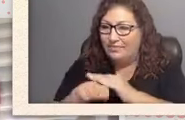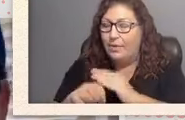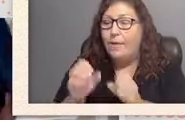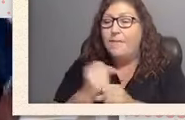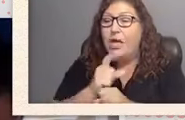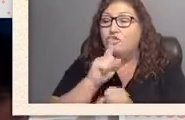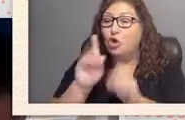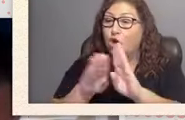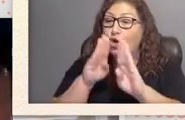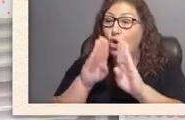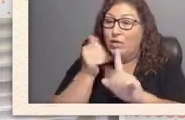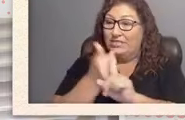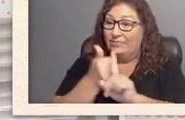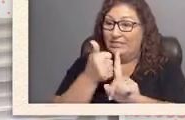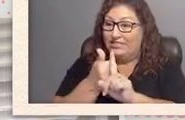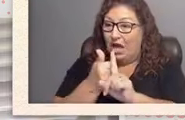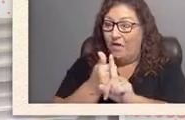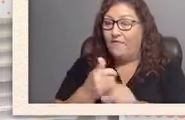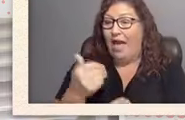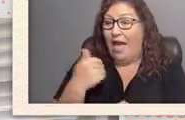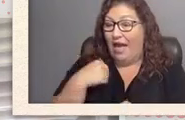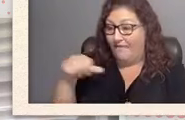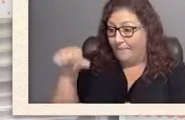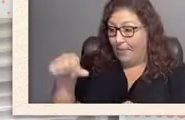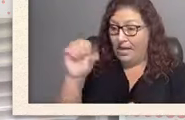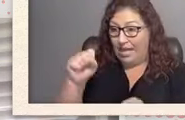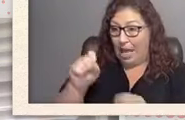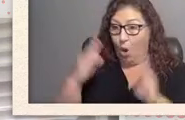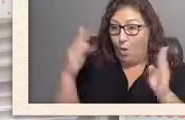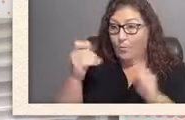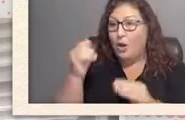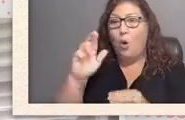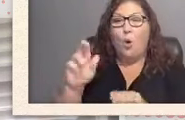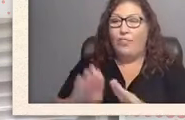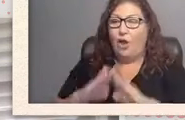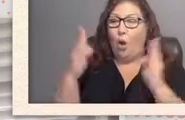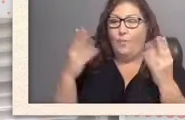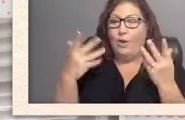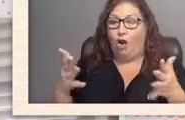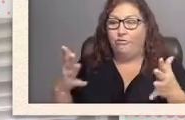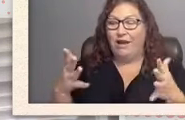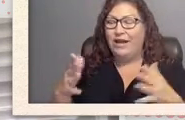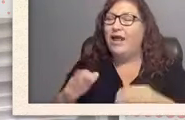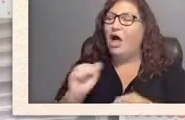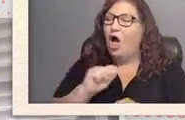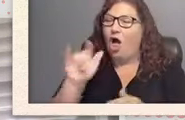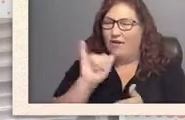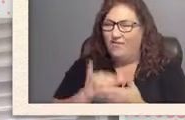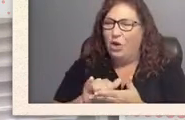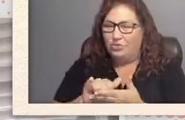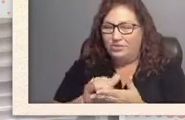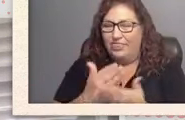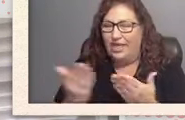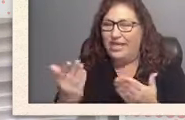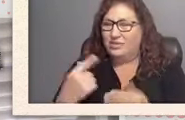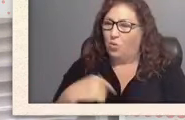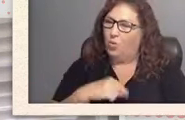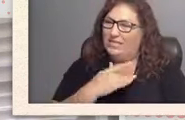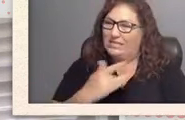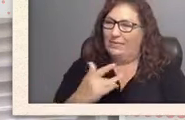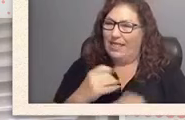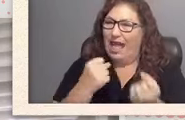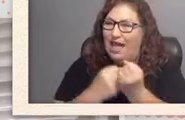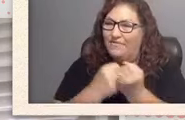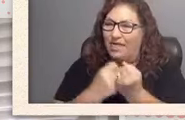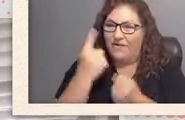themselves either have a button that can be opened or they're opened already. All of these things are what we typically advocate for every